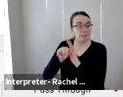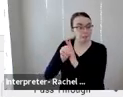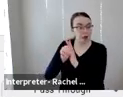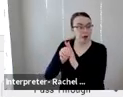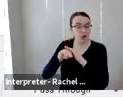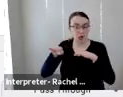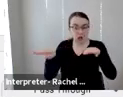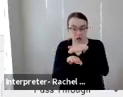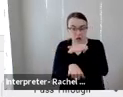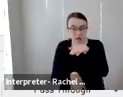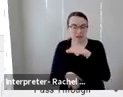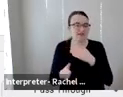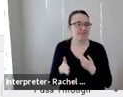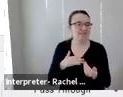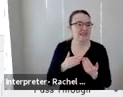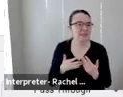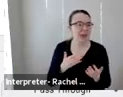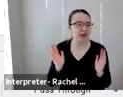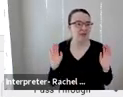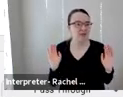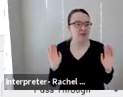doesn't matter, right?